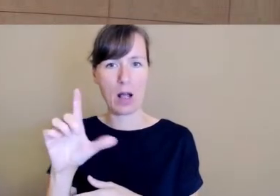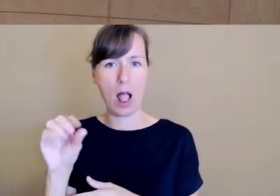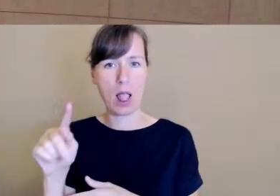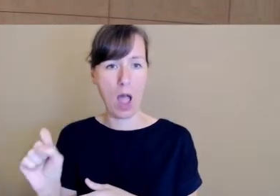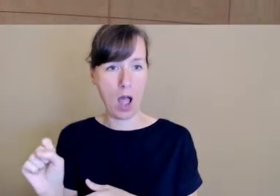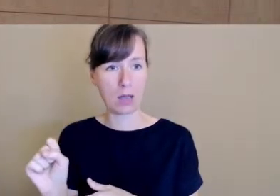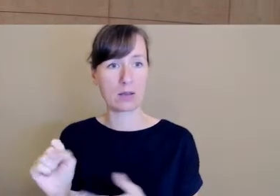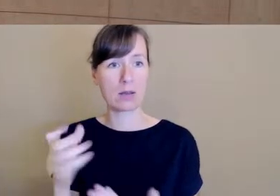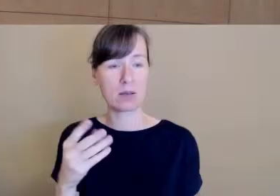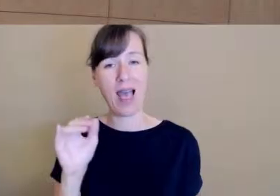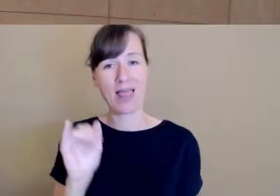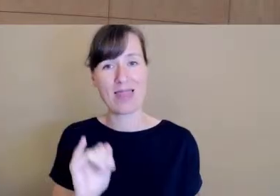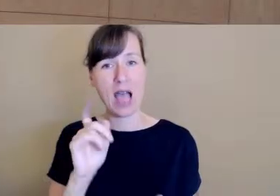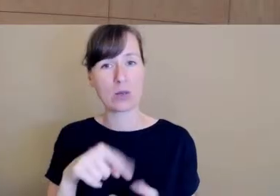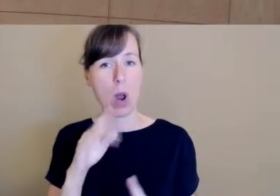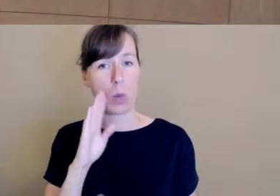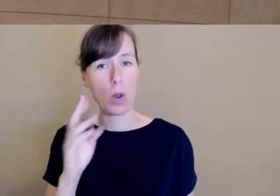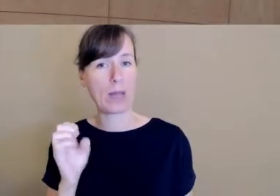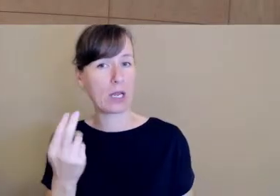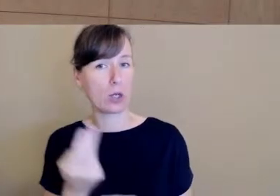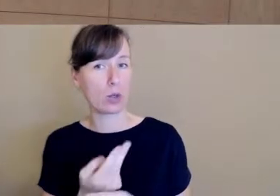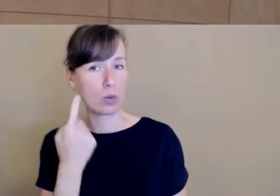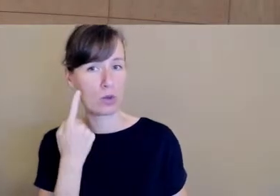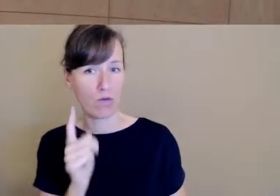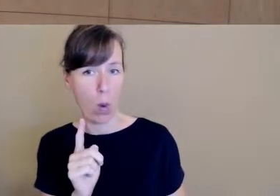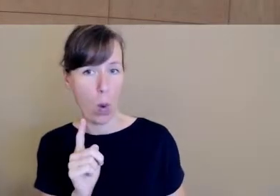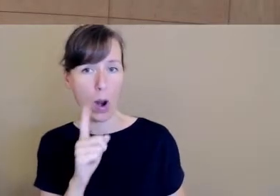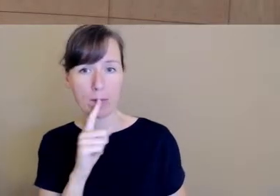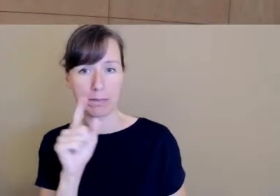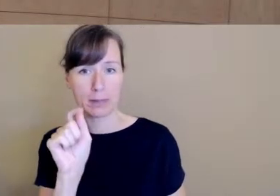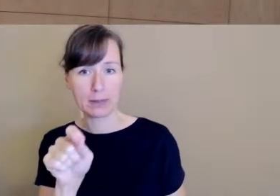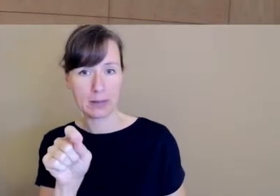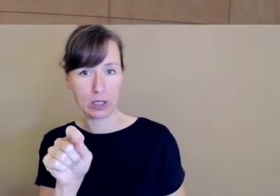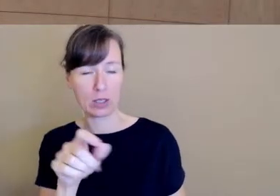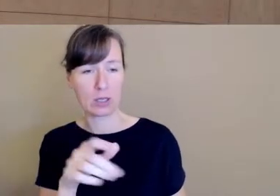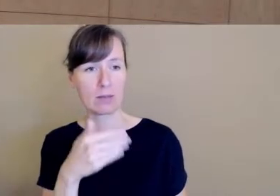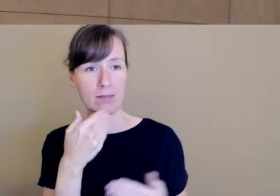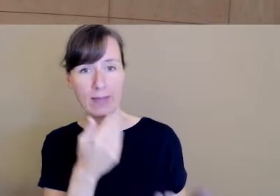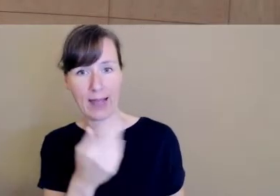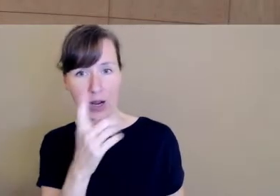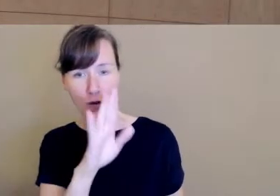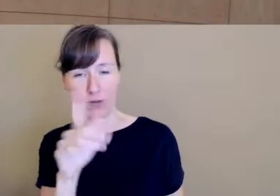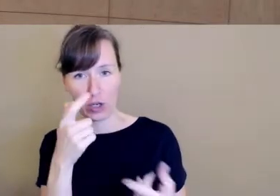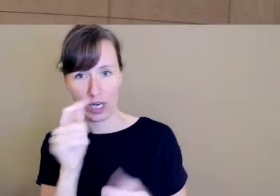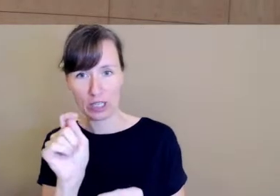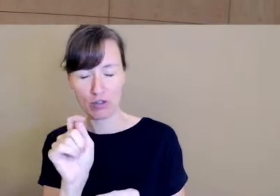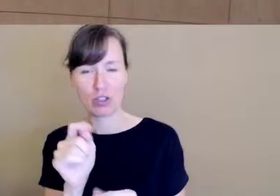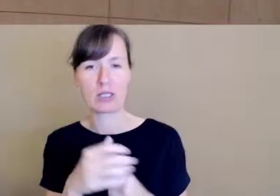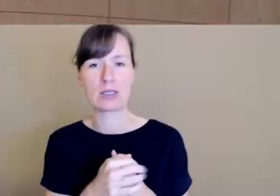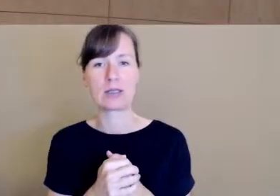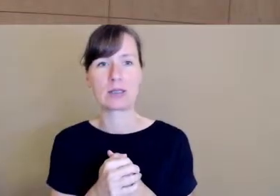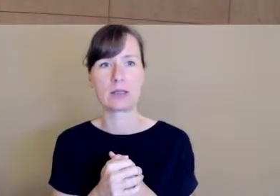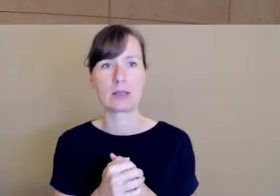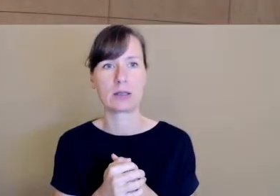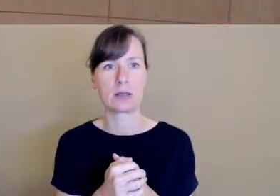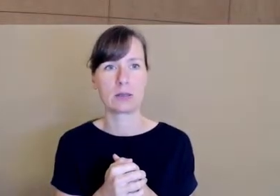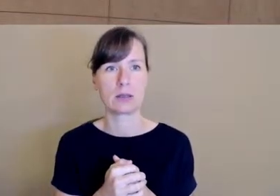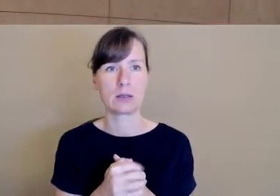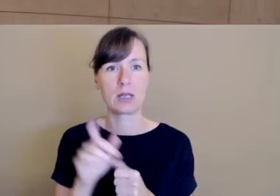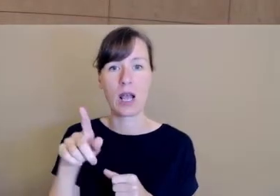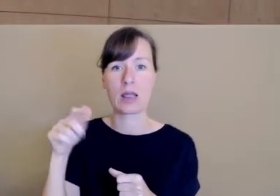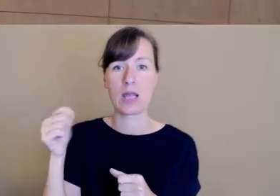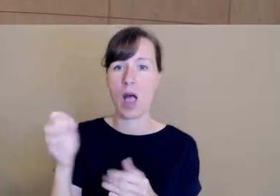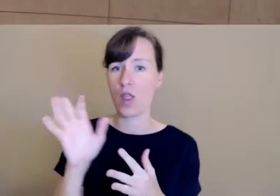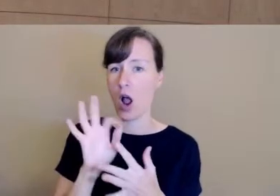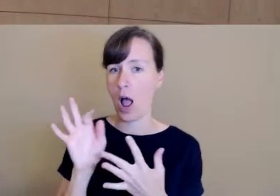and that's what the money will be used for, period. Thank you for your interest in this matter. The other